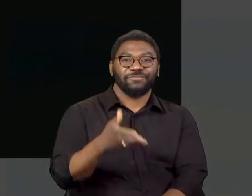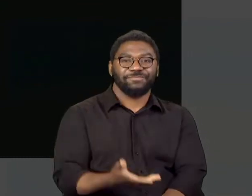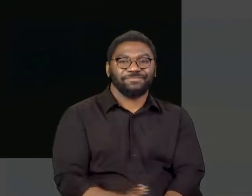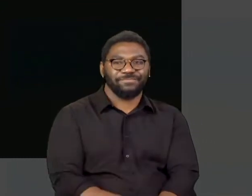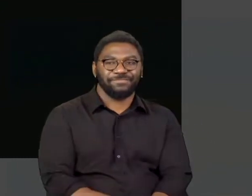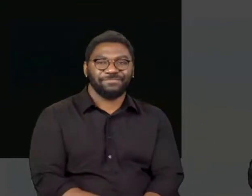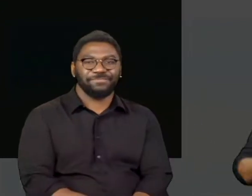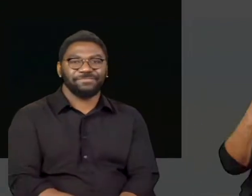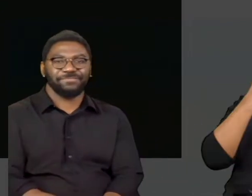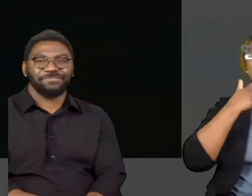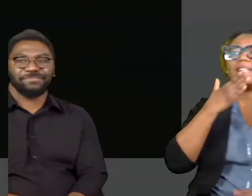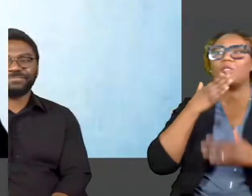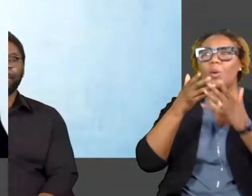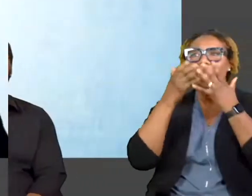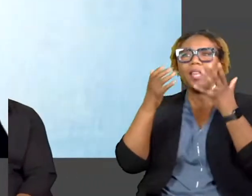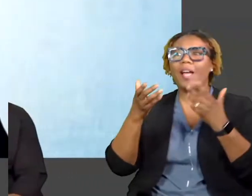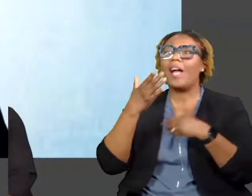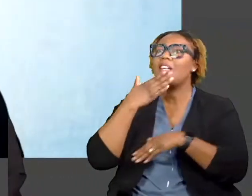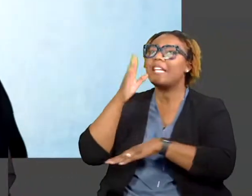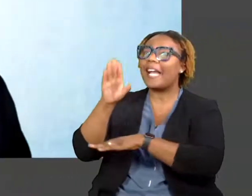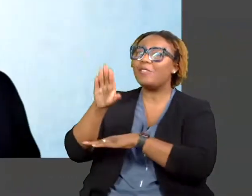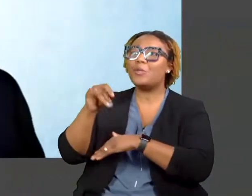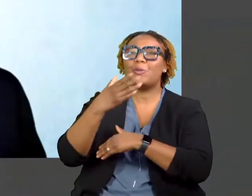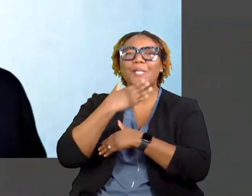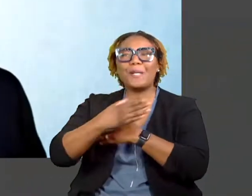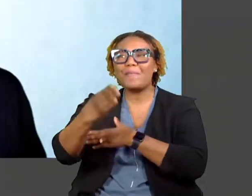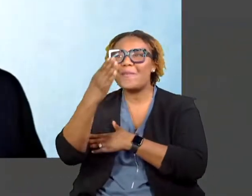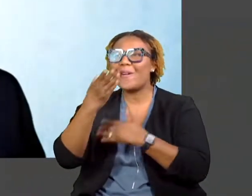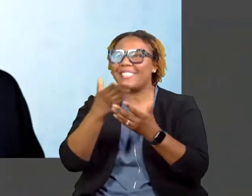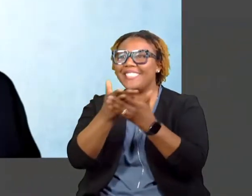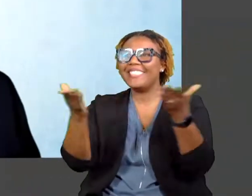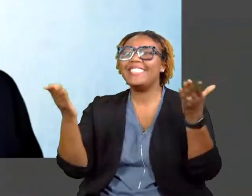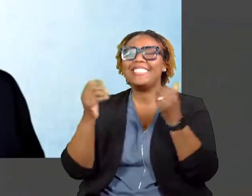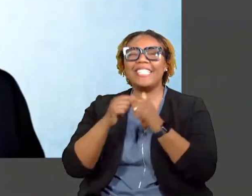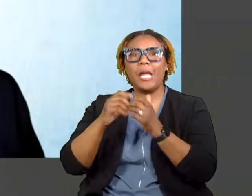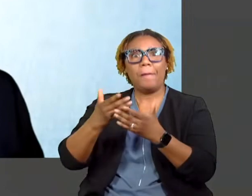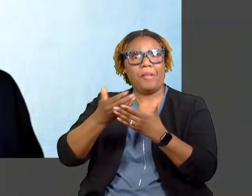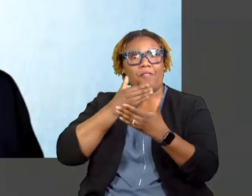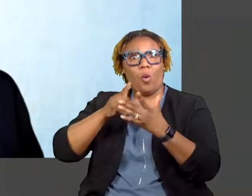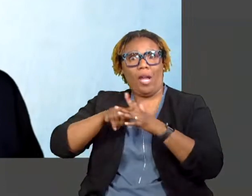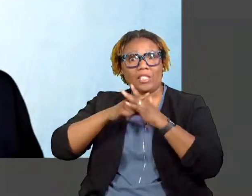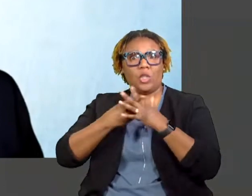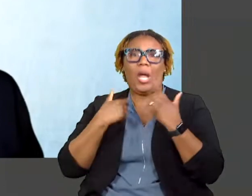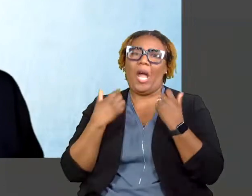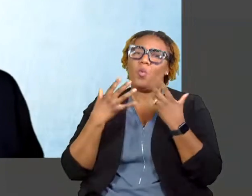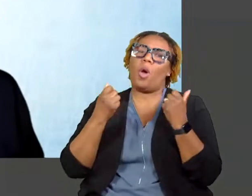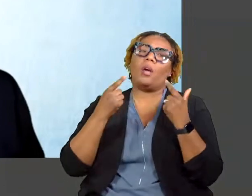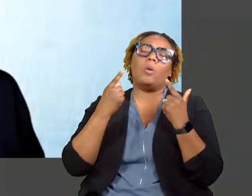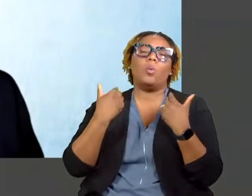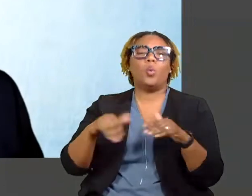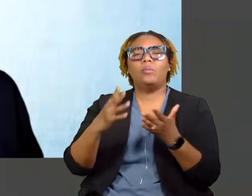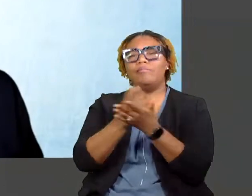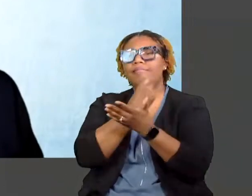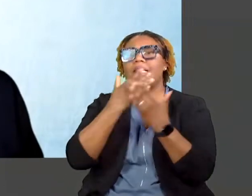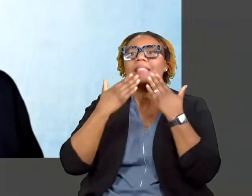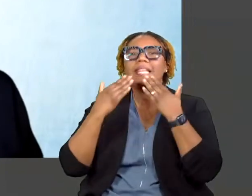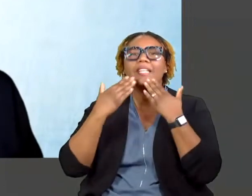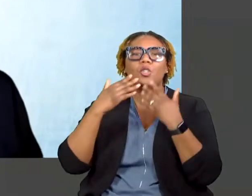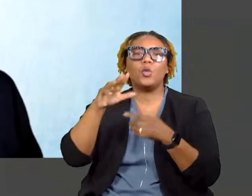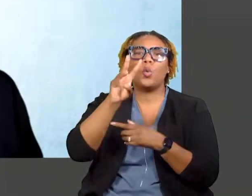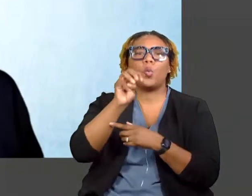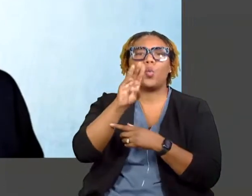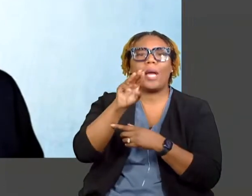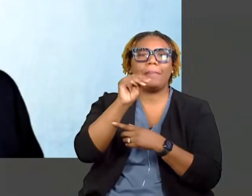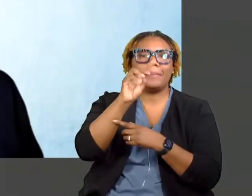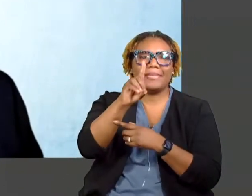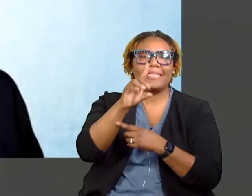Thanks a lot, Dr. Papak, and good afternoon, good morning, everybody. Before I get started, I just really want to thank the teams here at WebMD and CDC